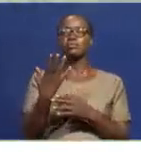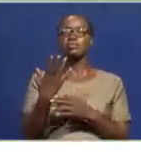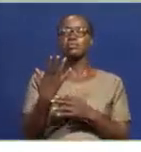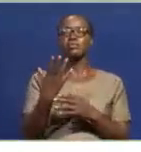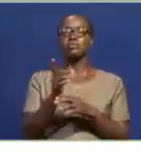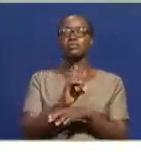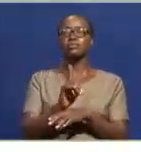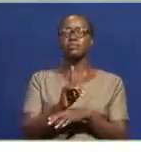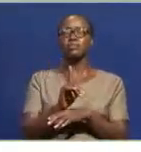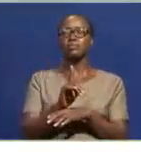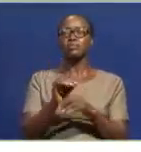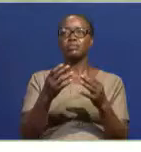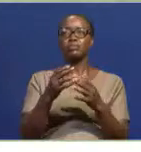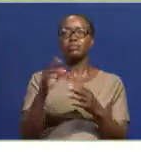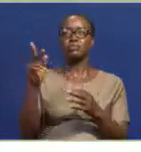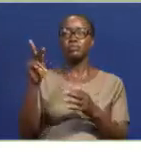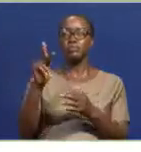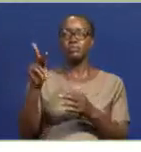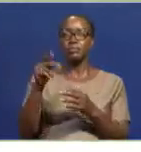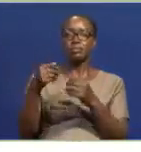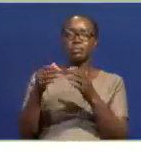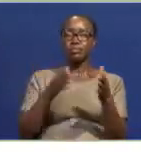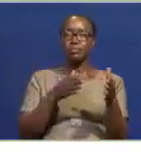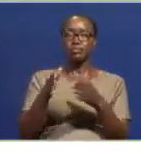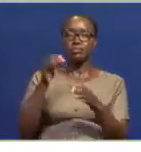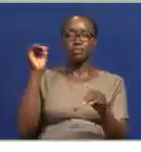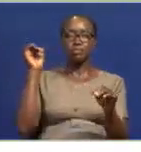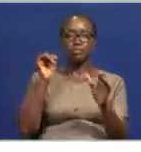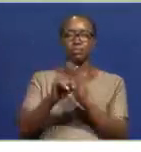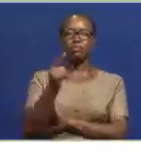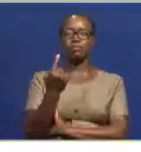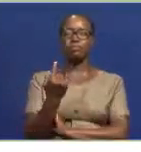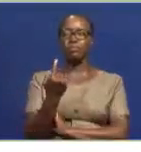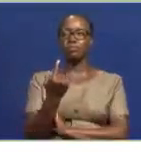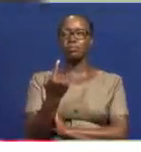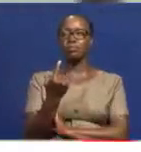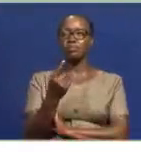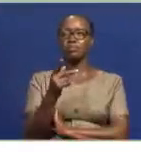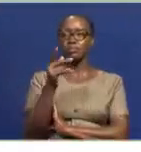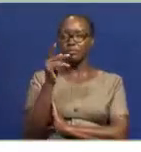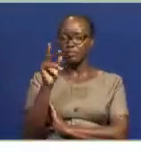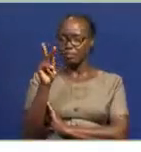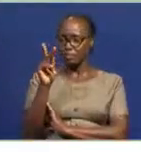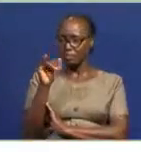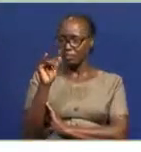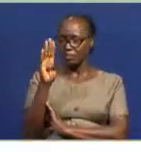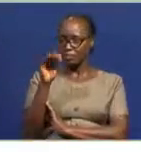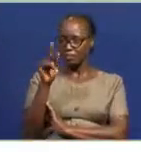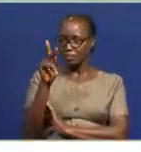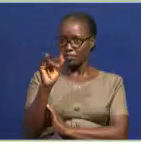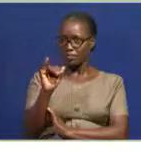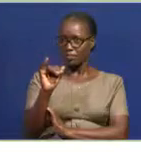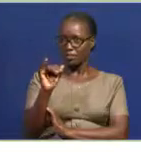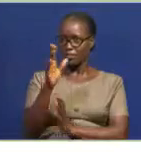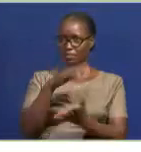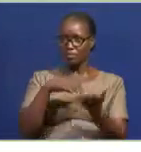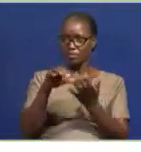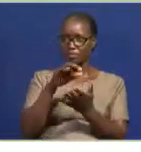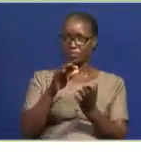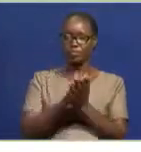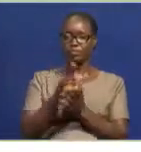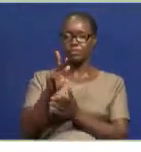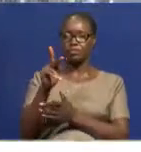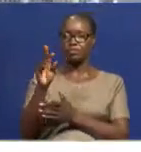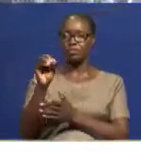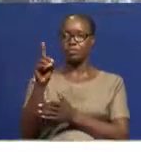mark, however, gave Koderobara a major chance to score first. Samson Kibaki pounced on the loose ball after the mix-up to put